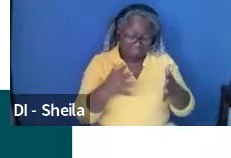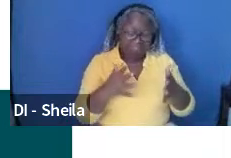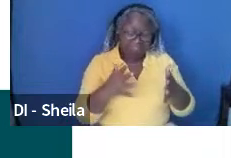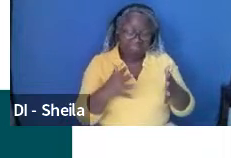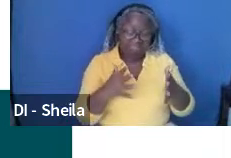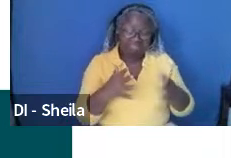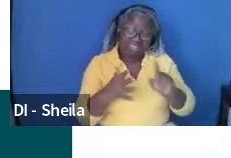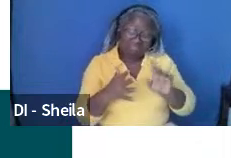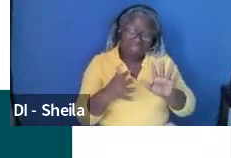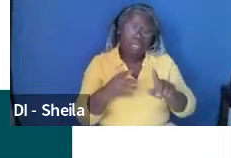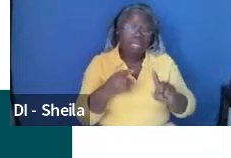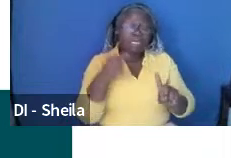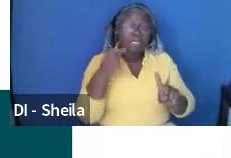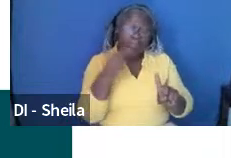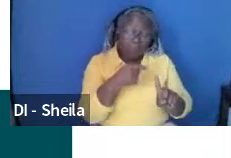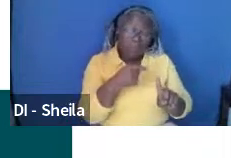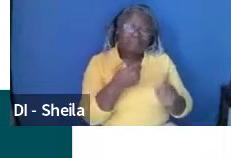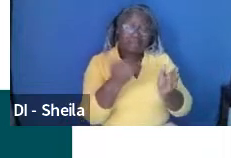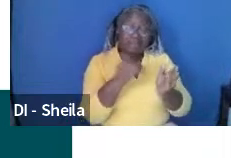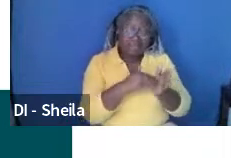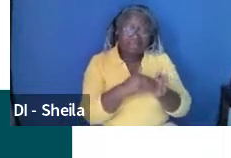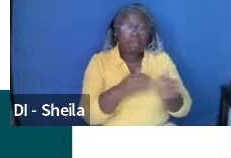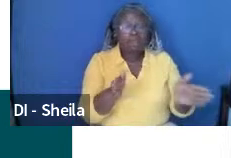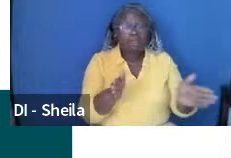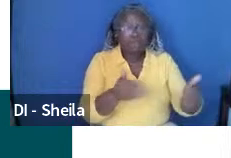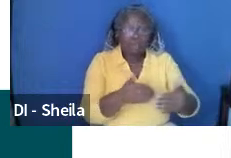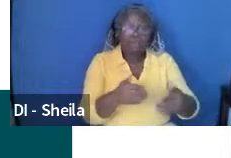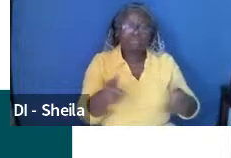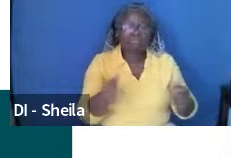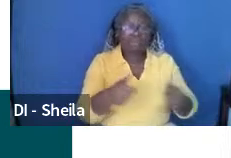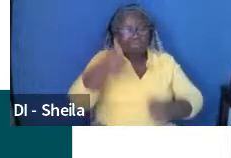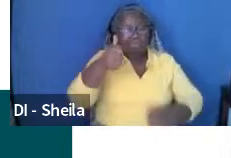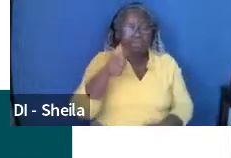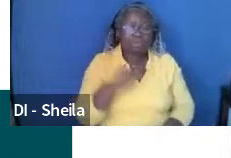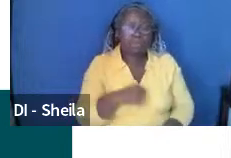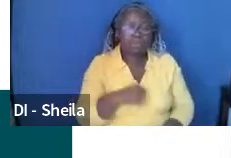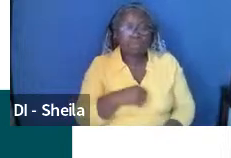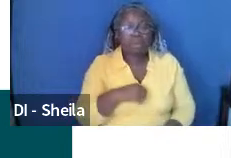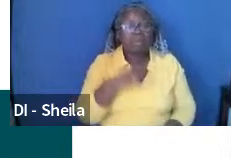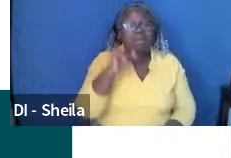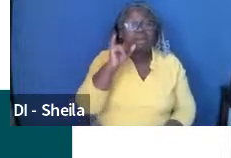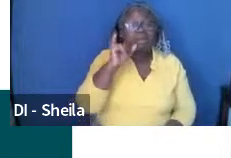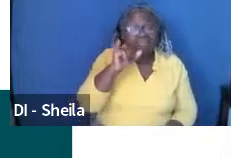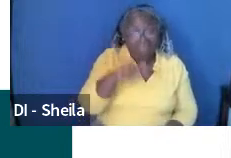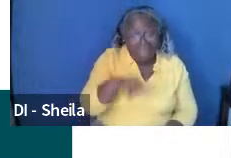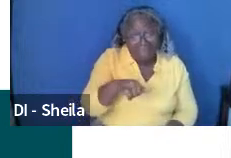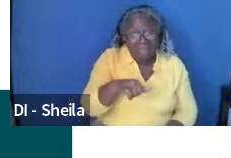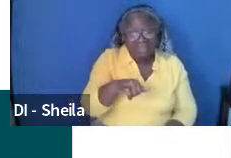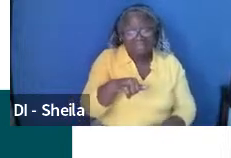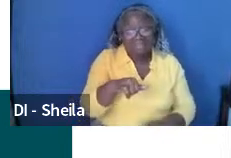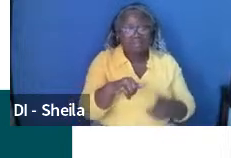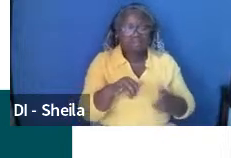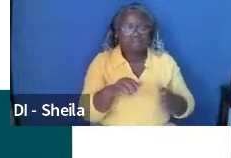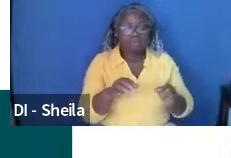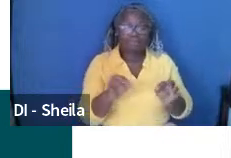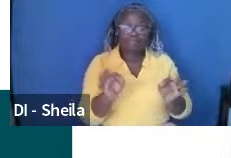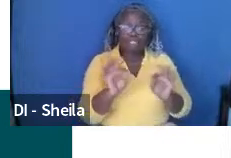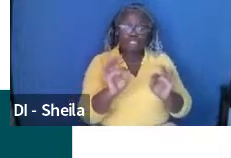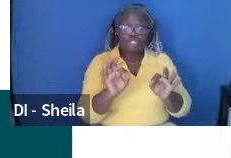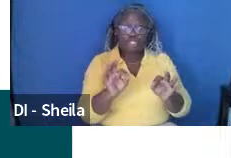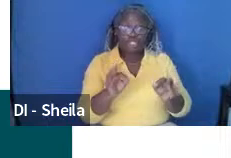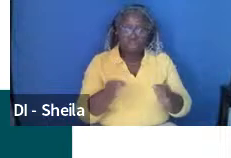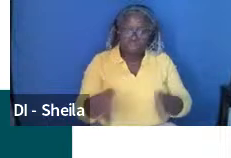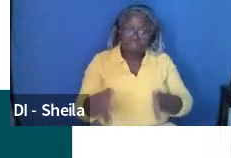the equipment in this case, it's not something that you get out of your wheelchair and onto, as you would say